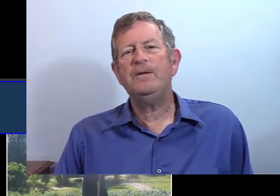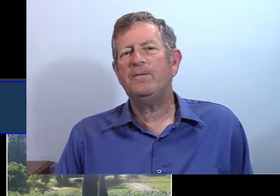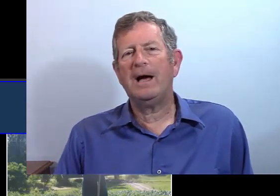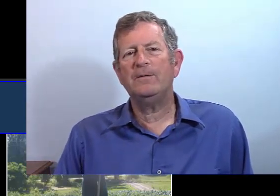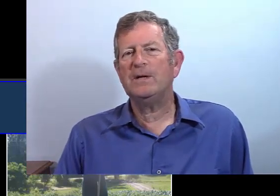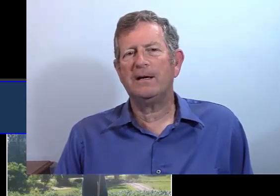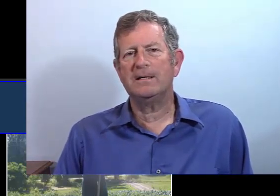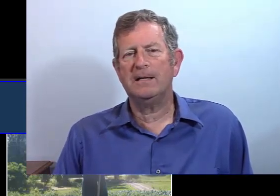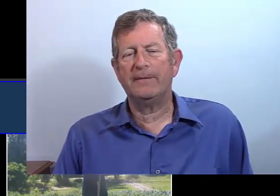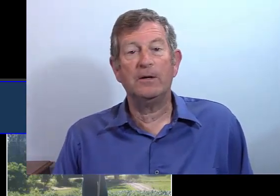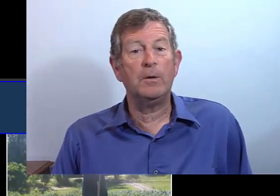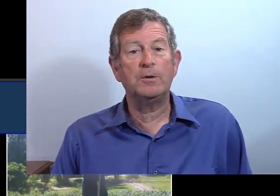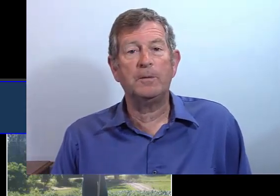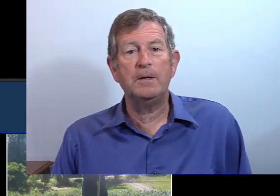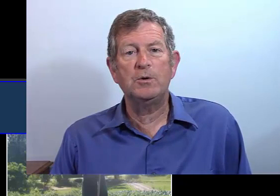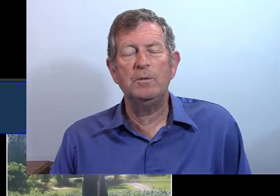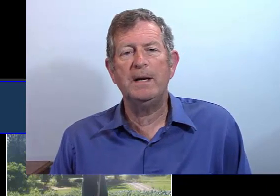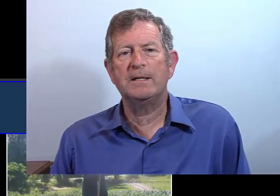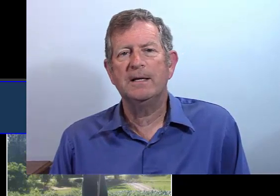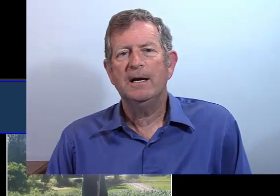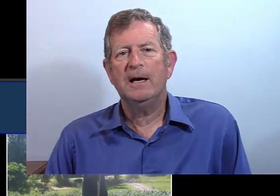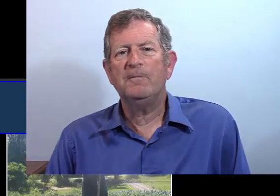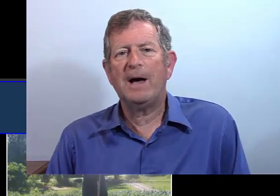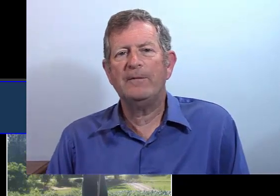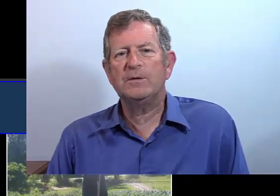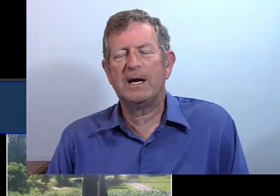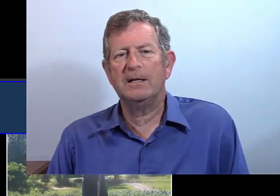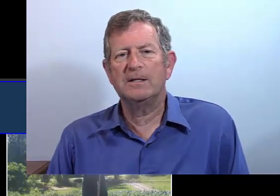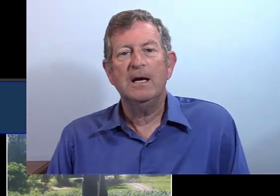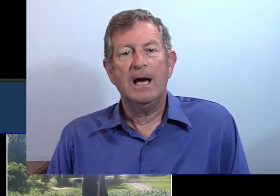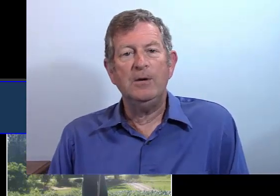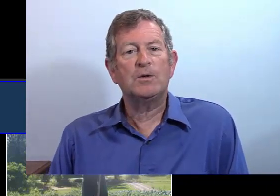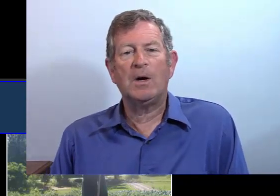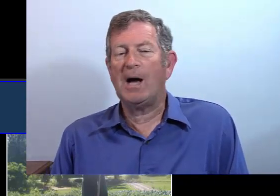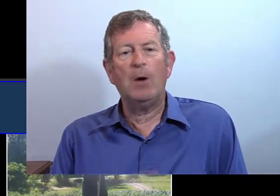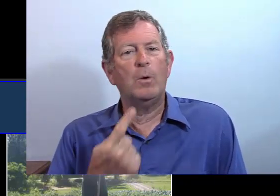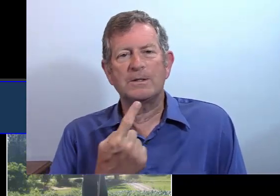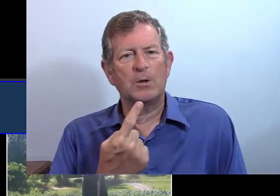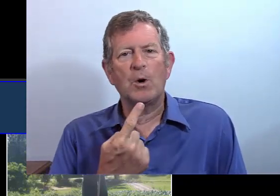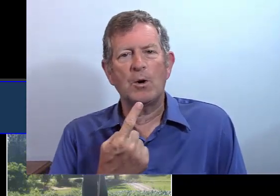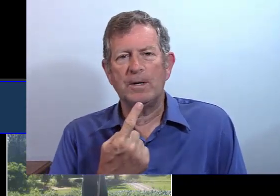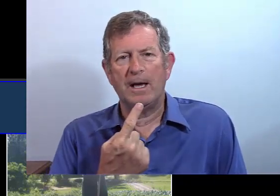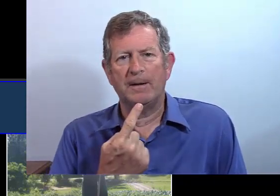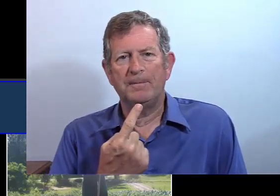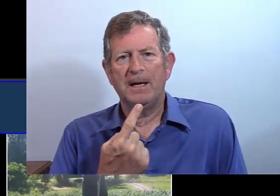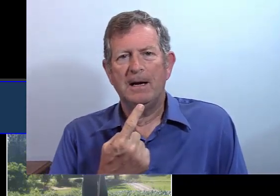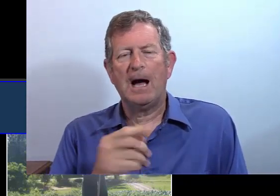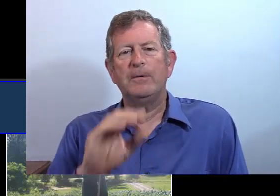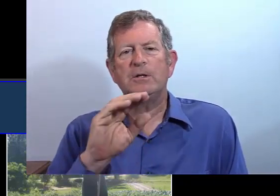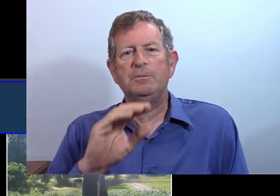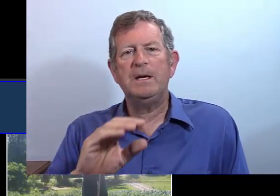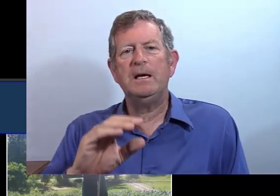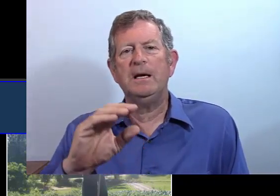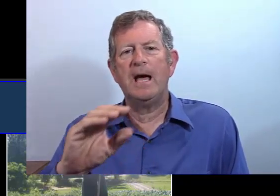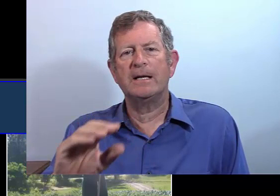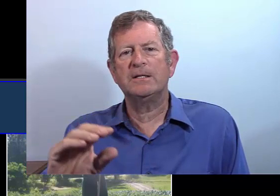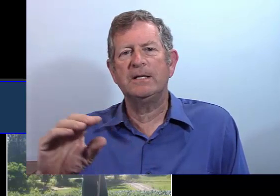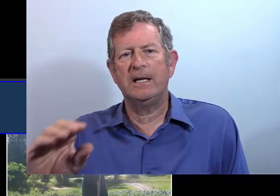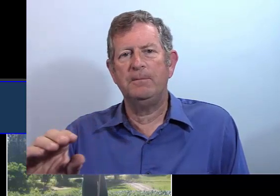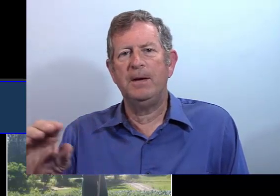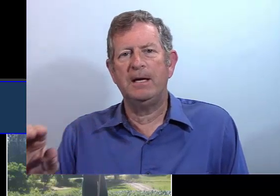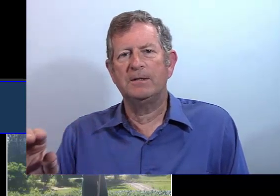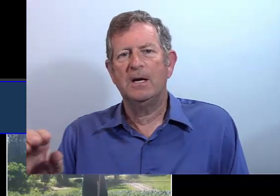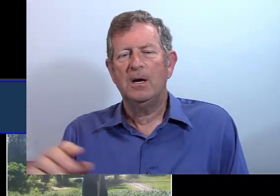had 55 seconds left. It only took me 2 minutes and 5 seconds. And you saw I wasn't hurrying. I was speaking